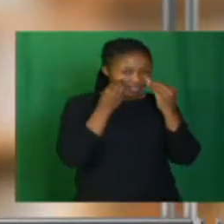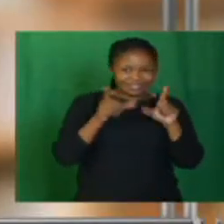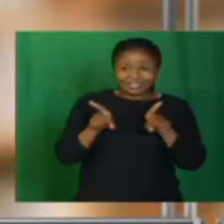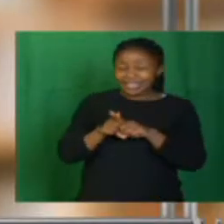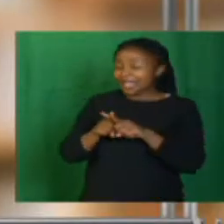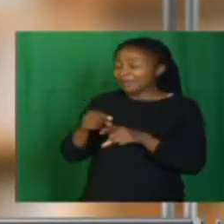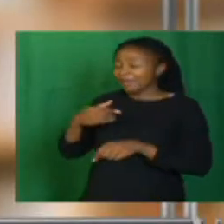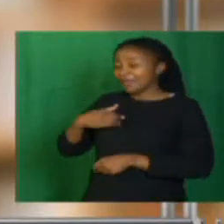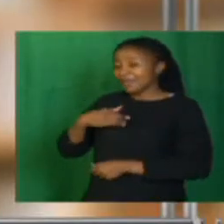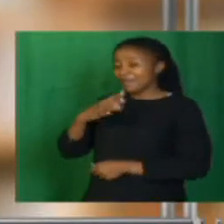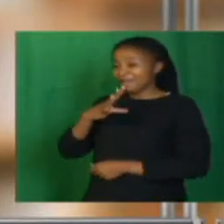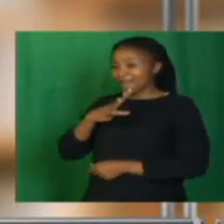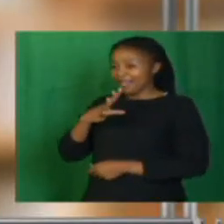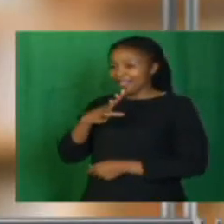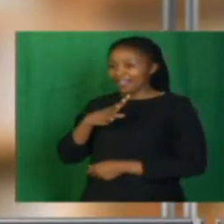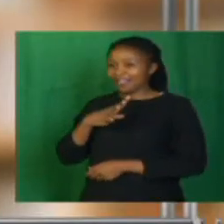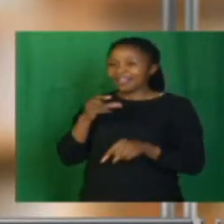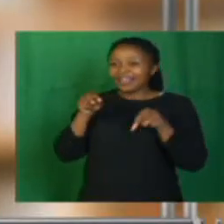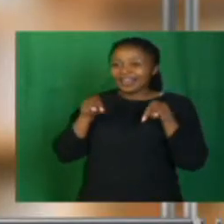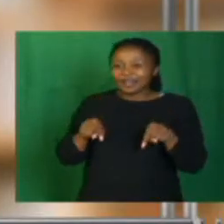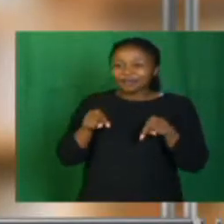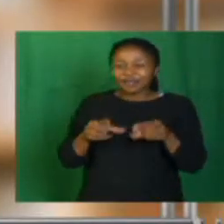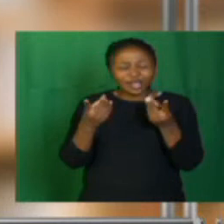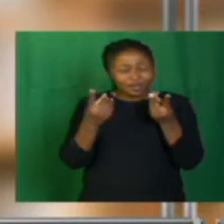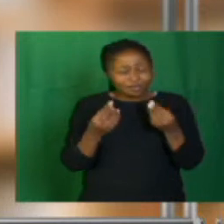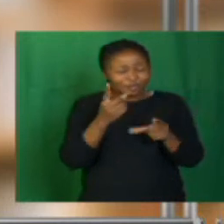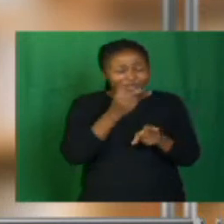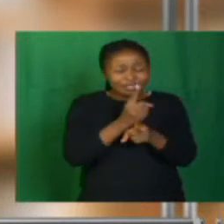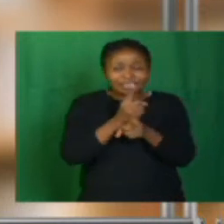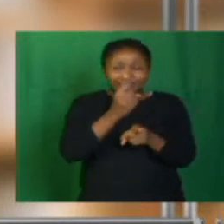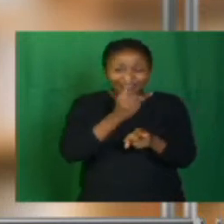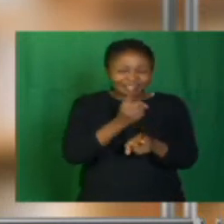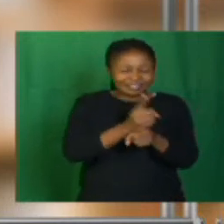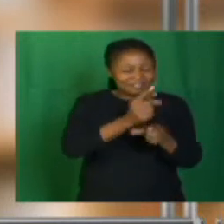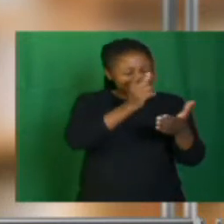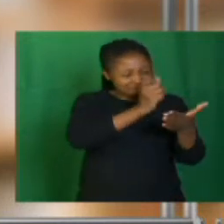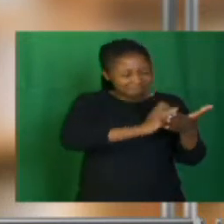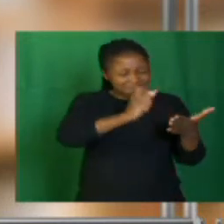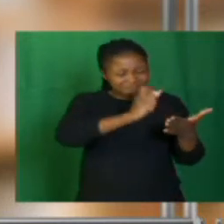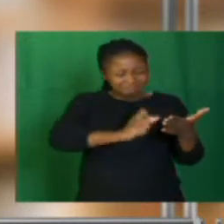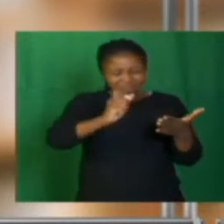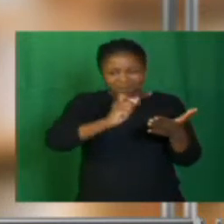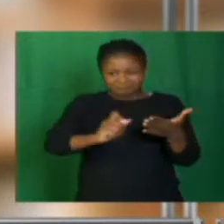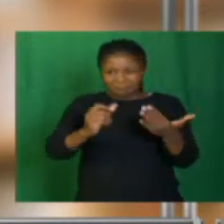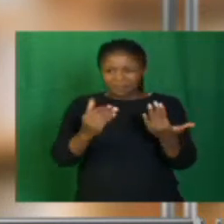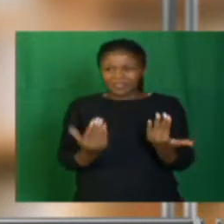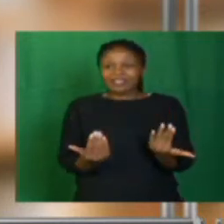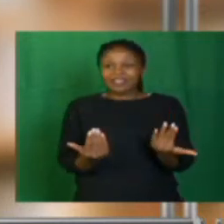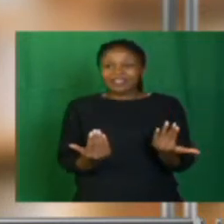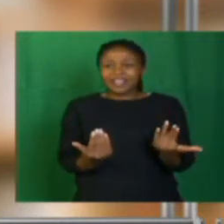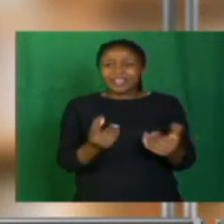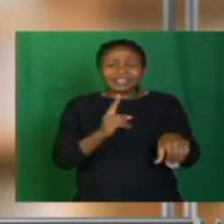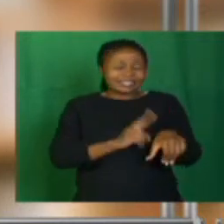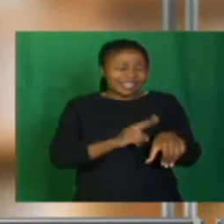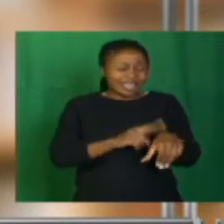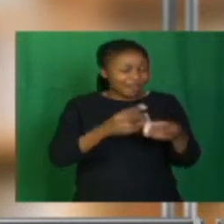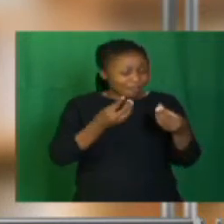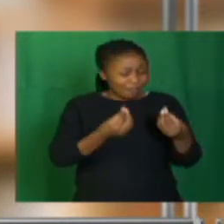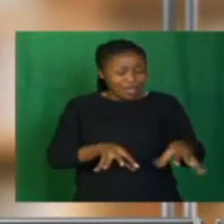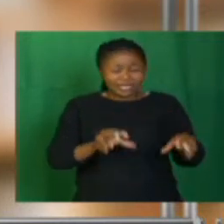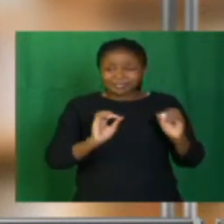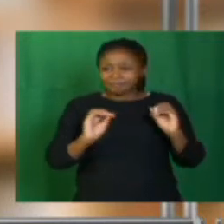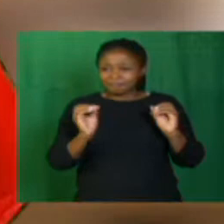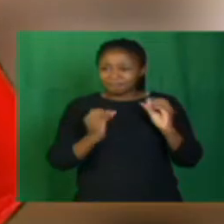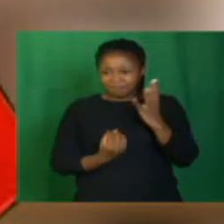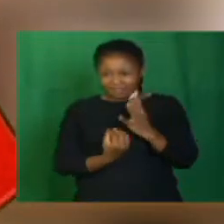very much. We're doing discursive writing. Of course. All right. Thank you for that. Without wasting any time, Winile, can we please start